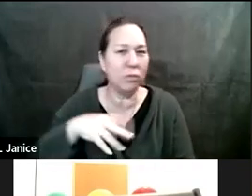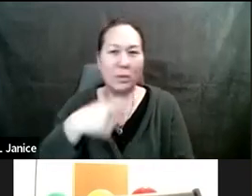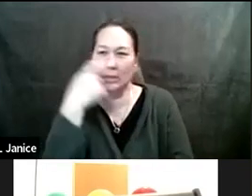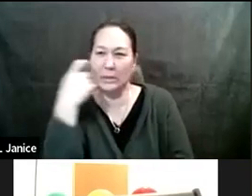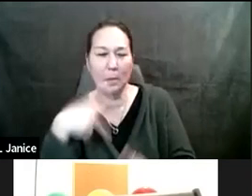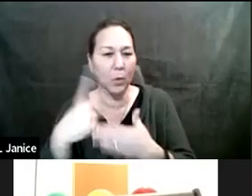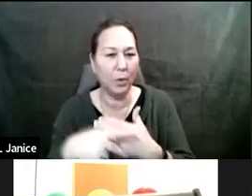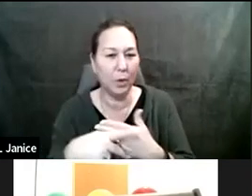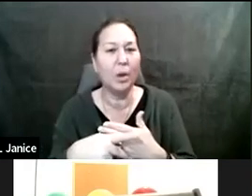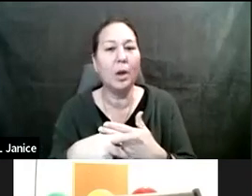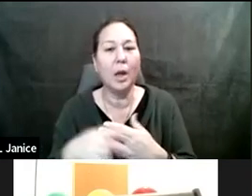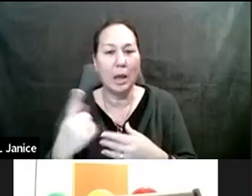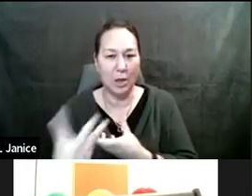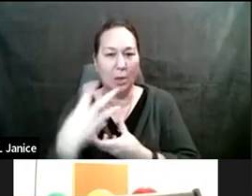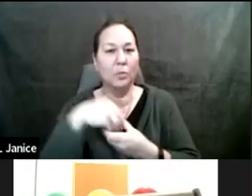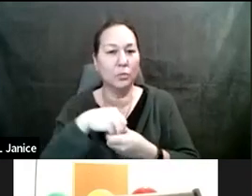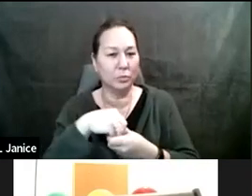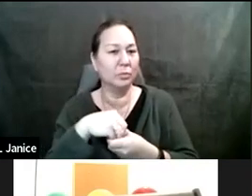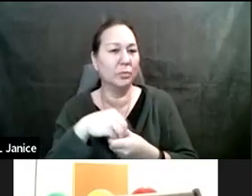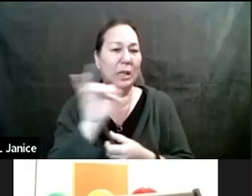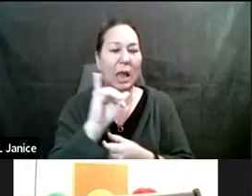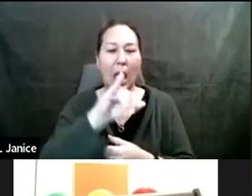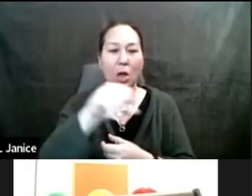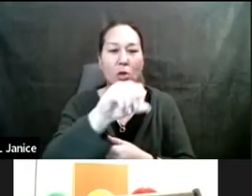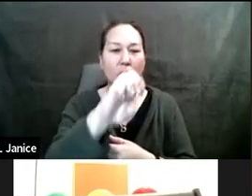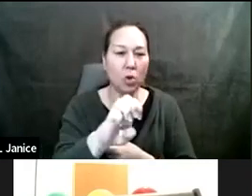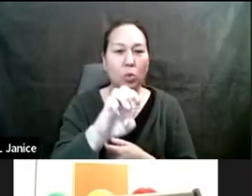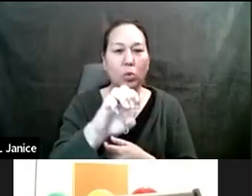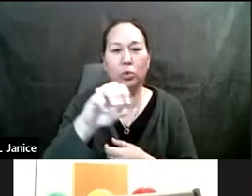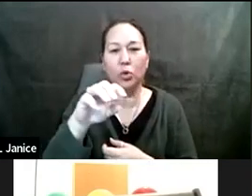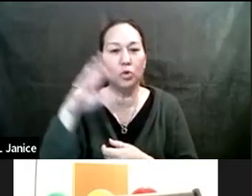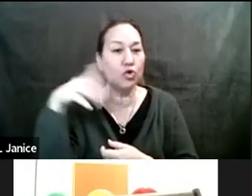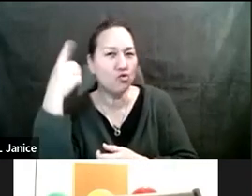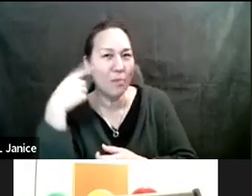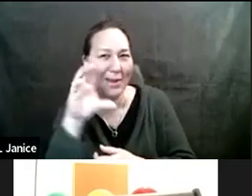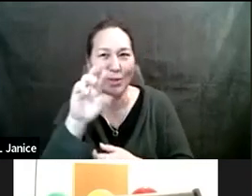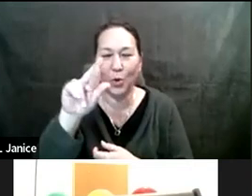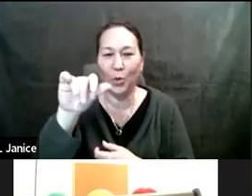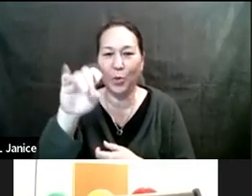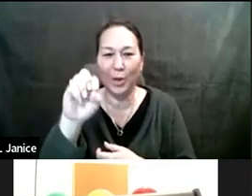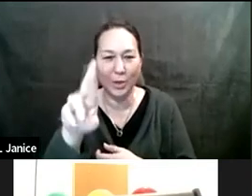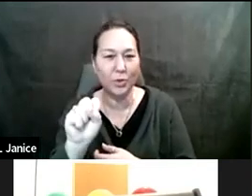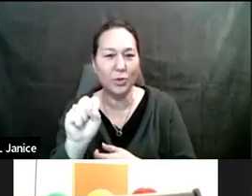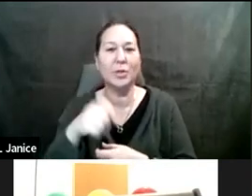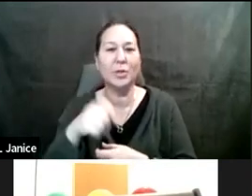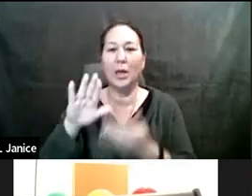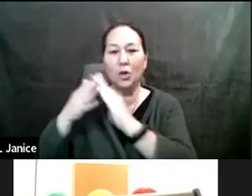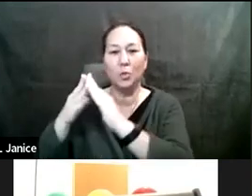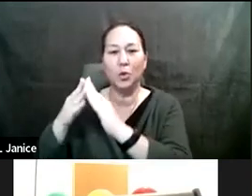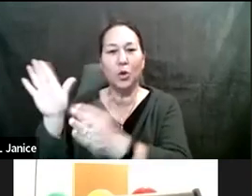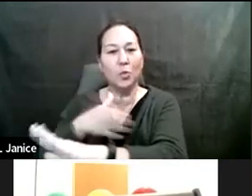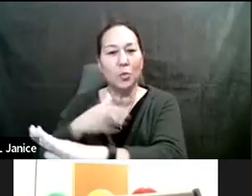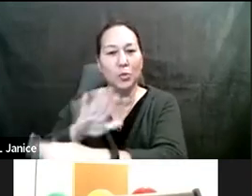Critters the Community Music Center of Boston The Boston Ballet and the youth enrichment